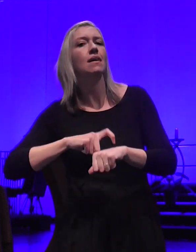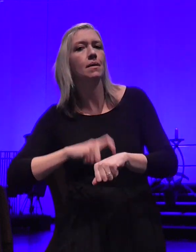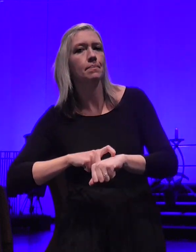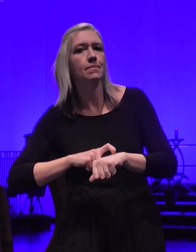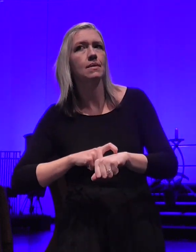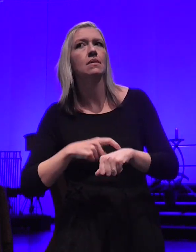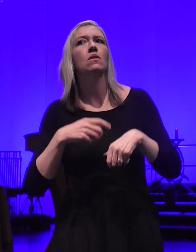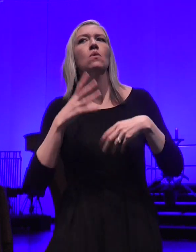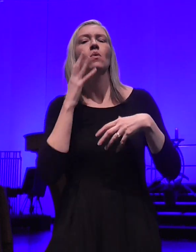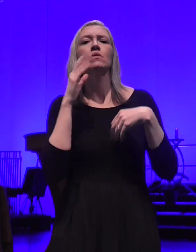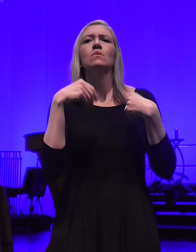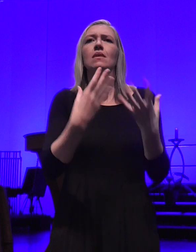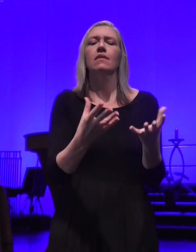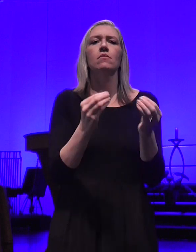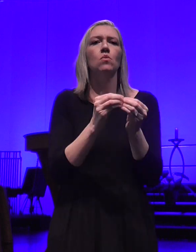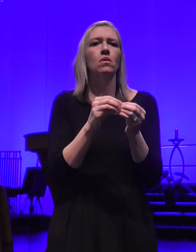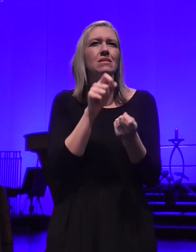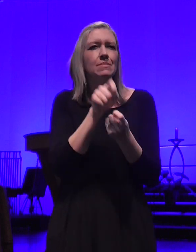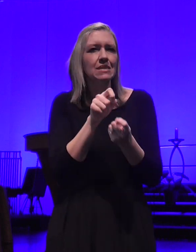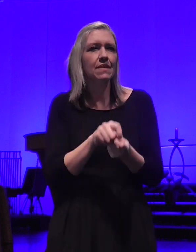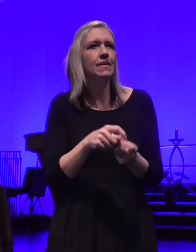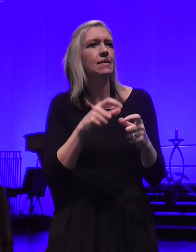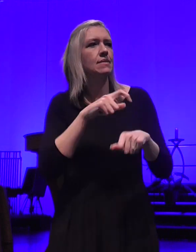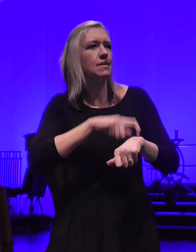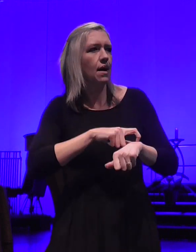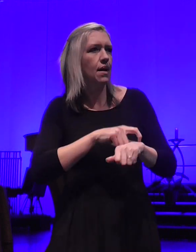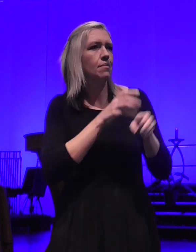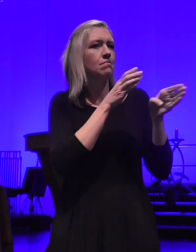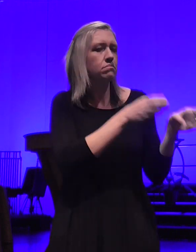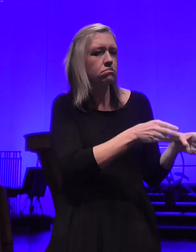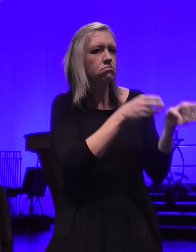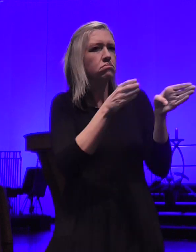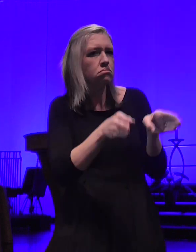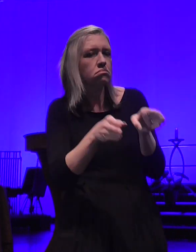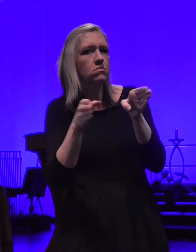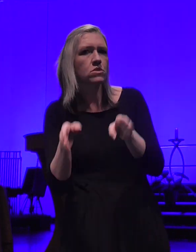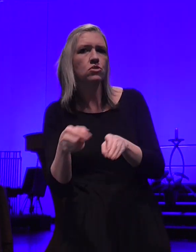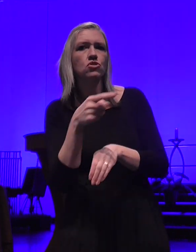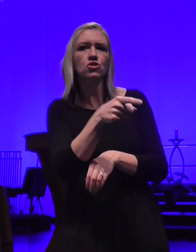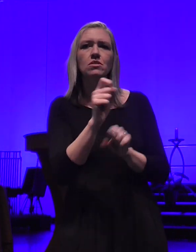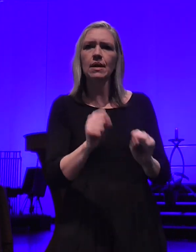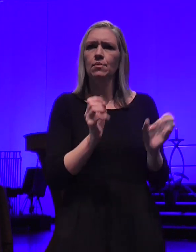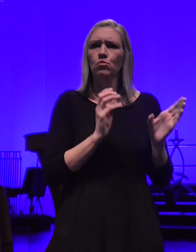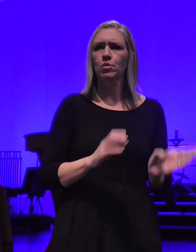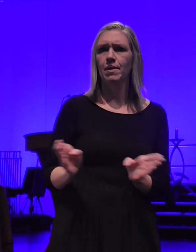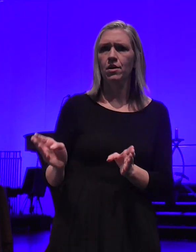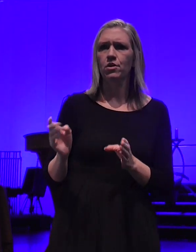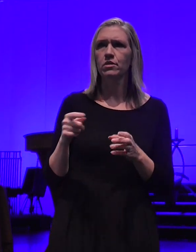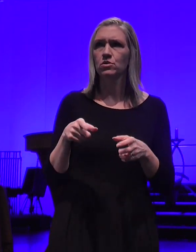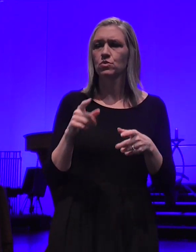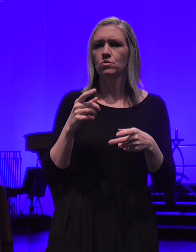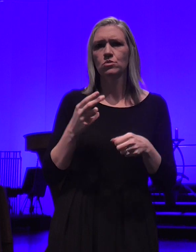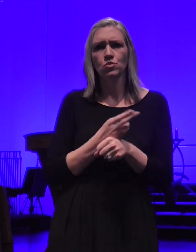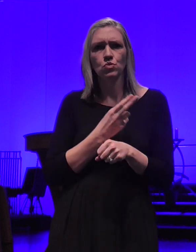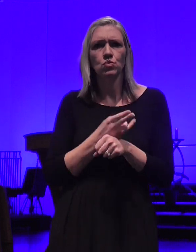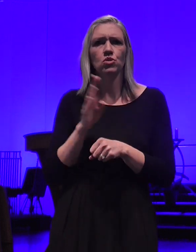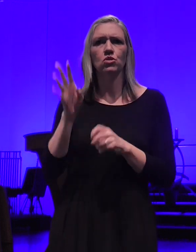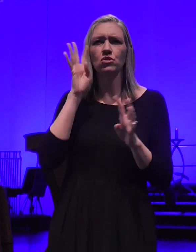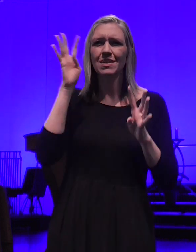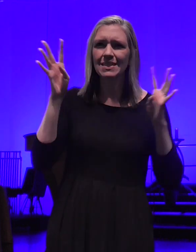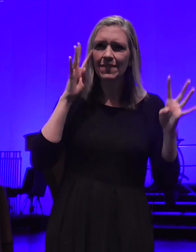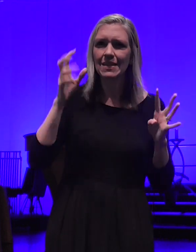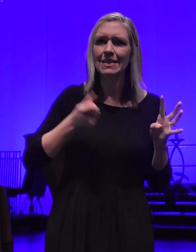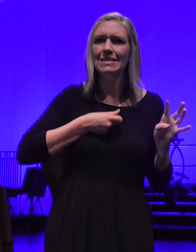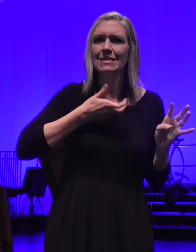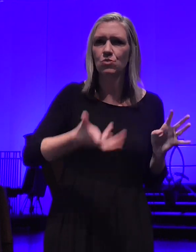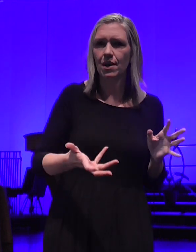and this time, at that time, so she can prepare to allow herself to be in her creativity and to express